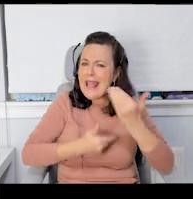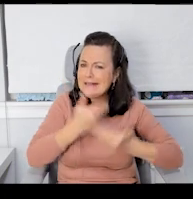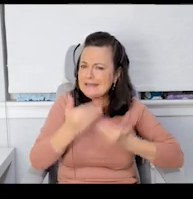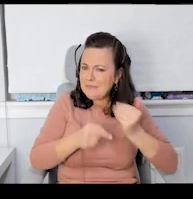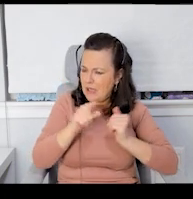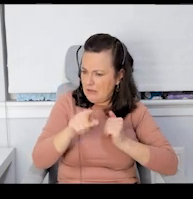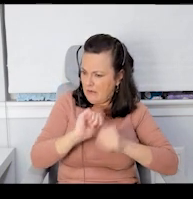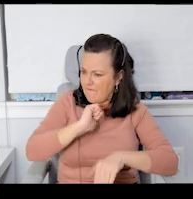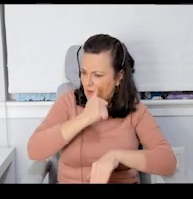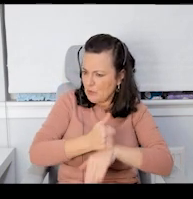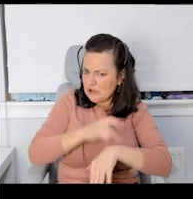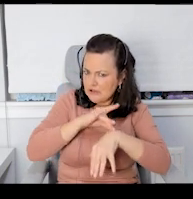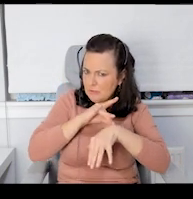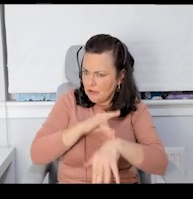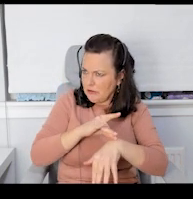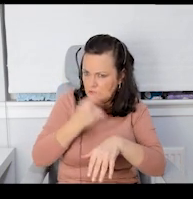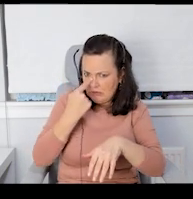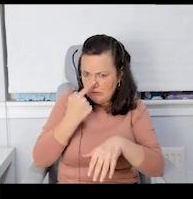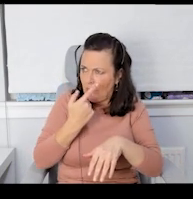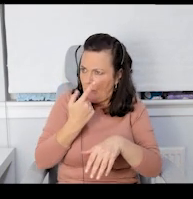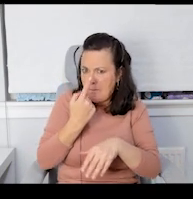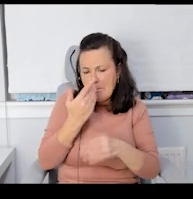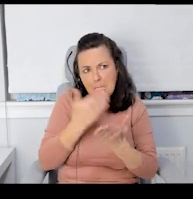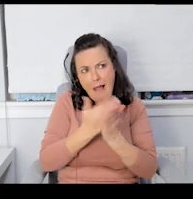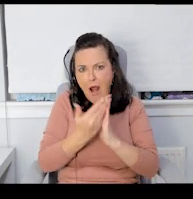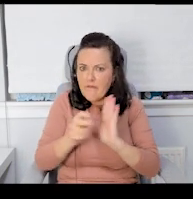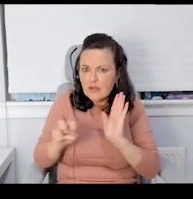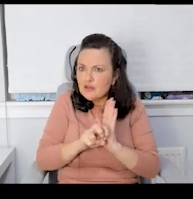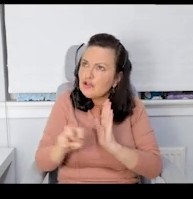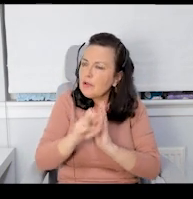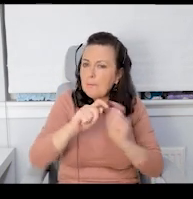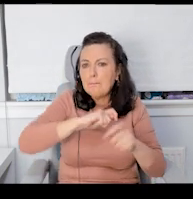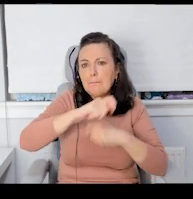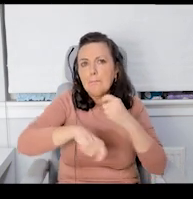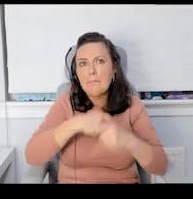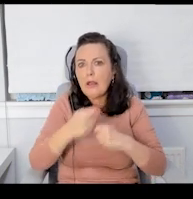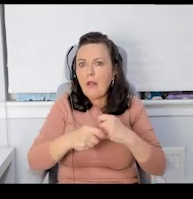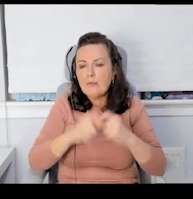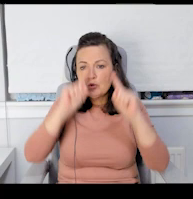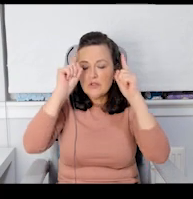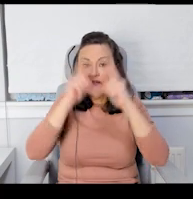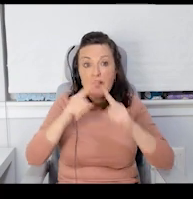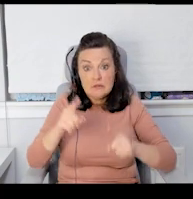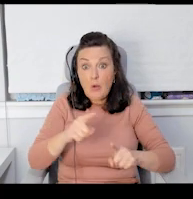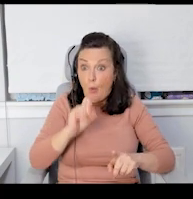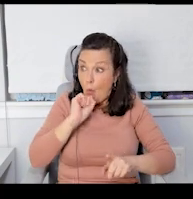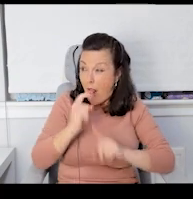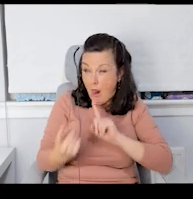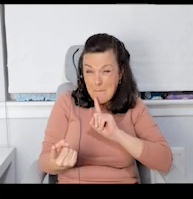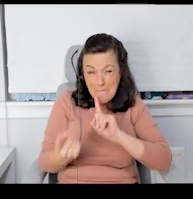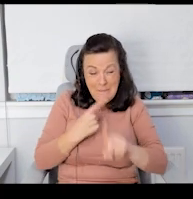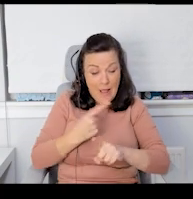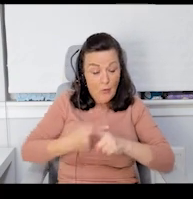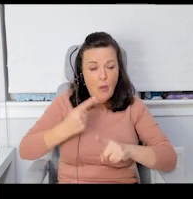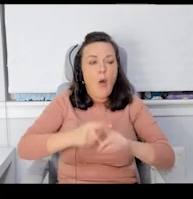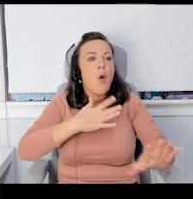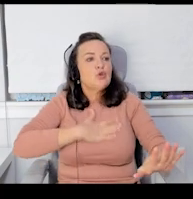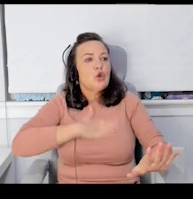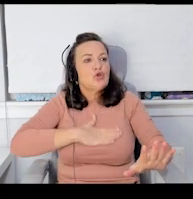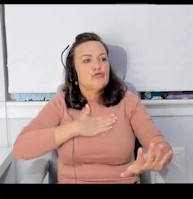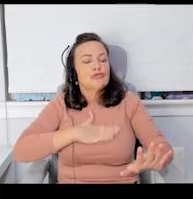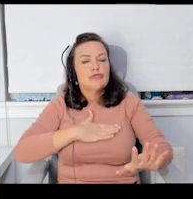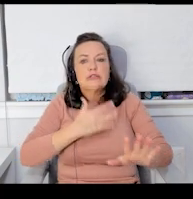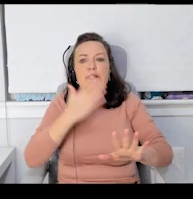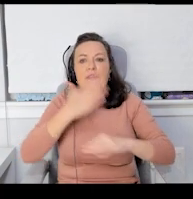say, you've not mentioned that foundation apprenticeship and the conditions, and then they'll write back and they'll confirm, yes, sorry, we missed that. So, and it's